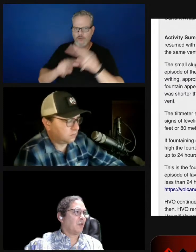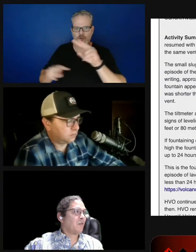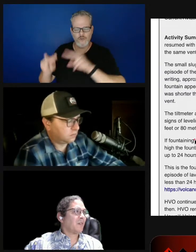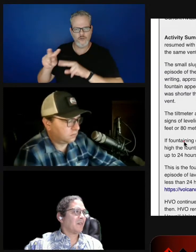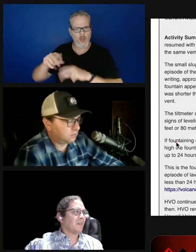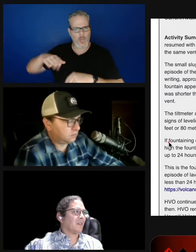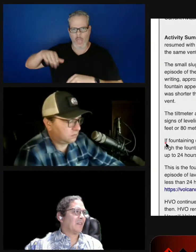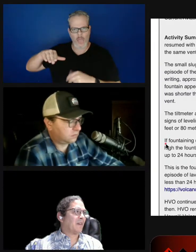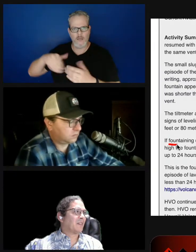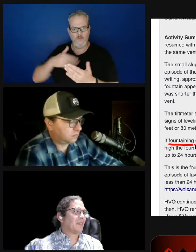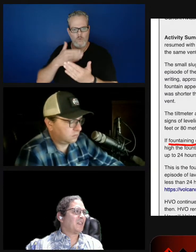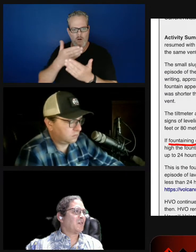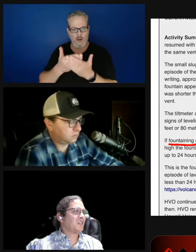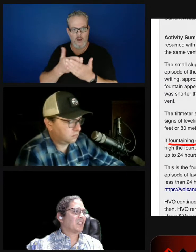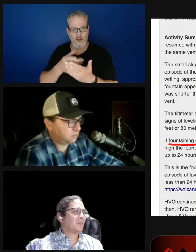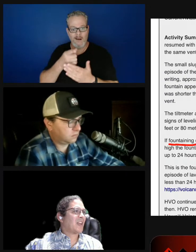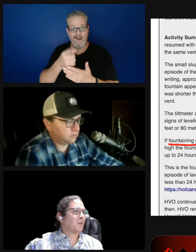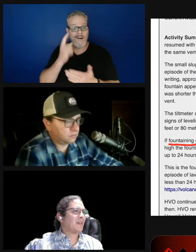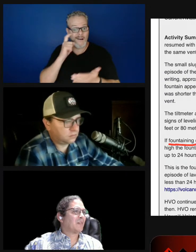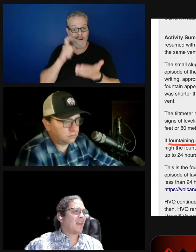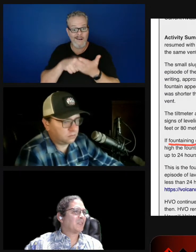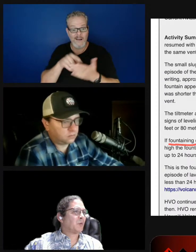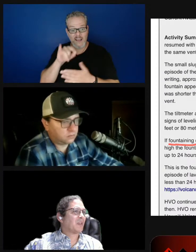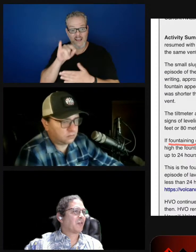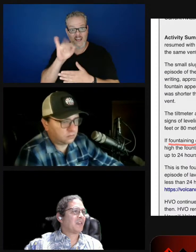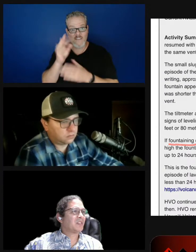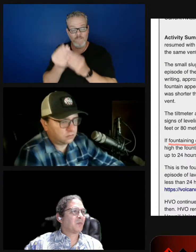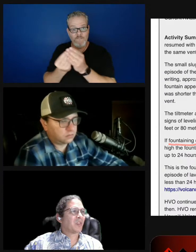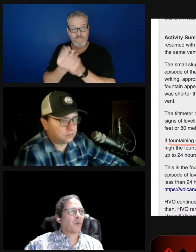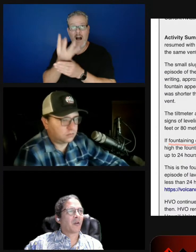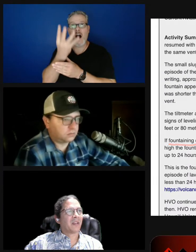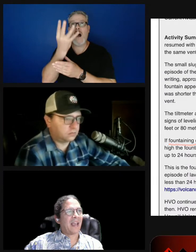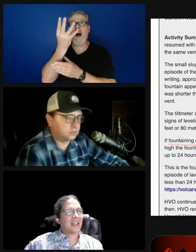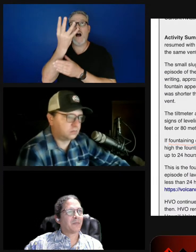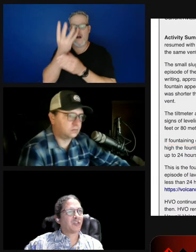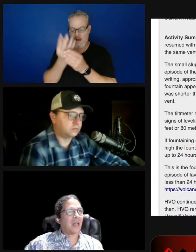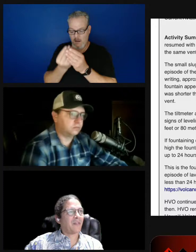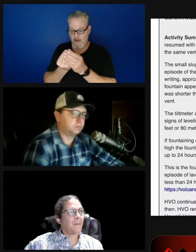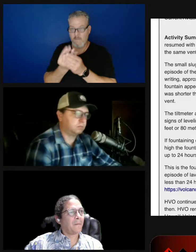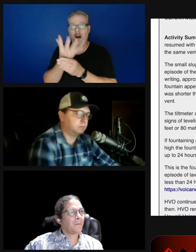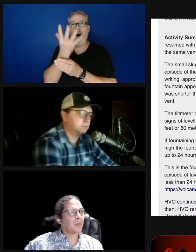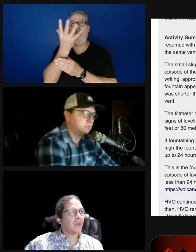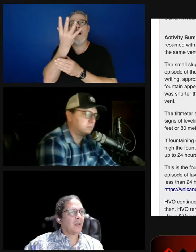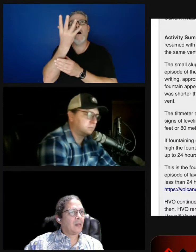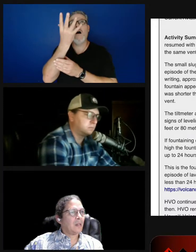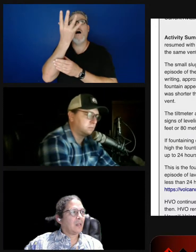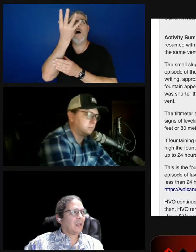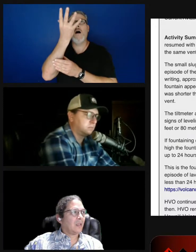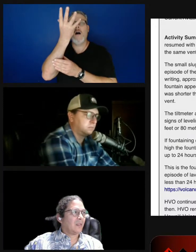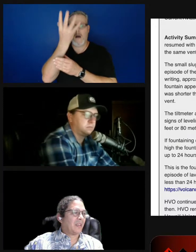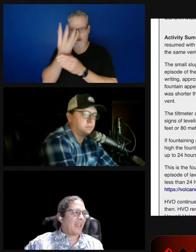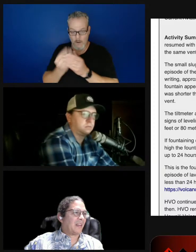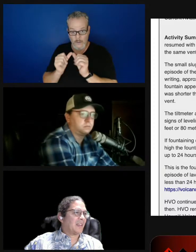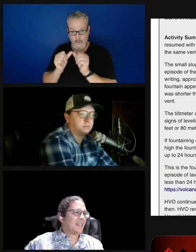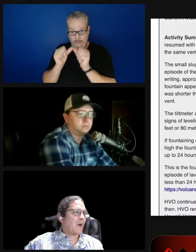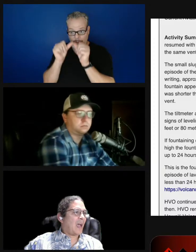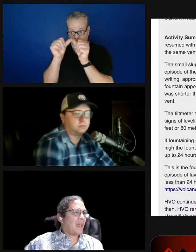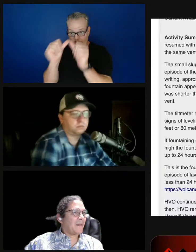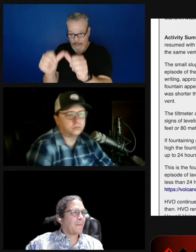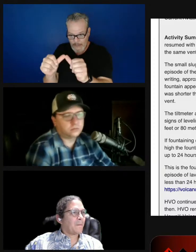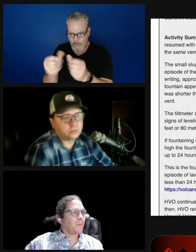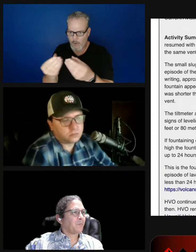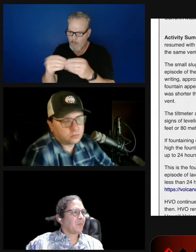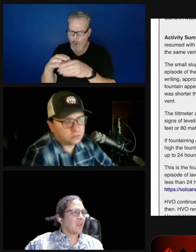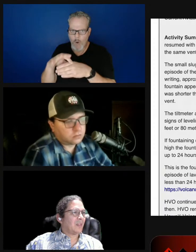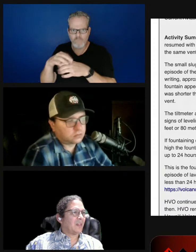So they do note, if fountaining continues, it's possible that fountain heights will increase with more gas-rich lava. They can't guess how